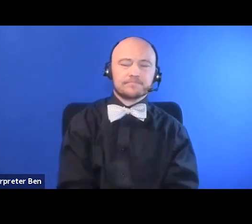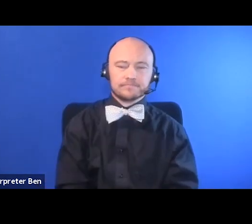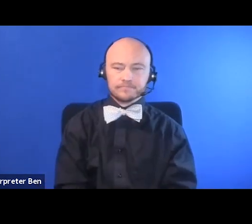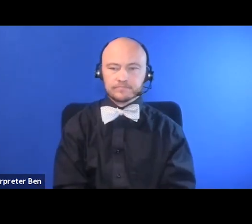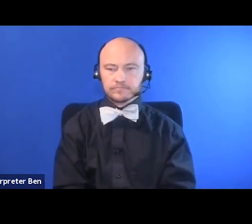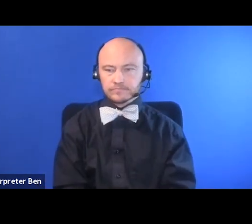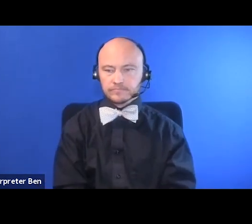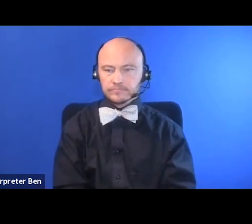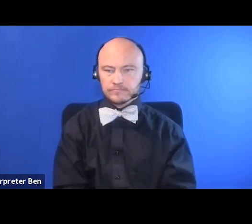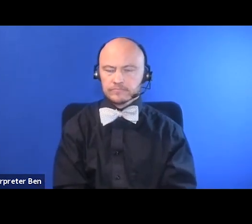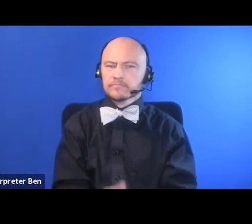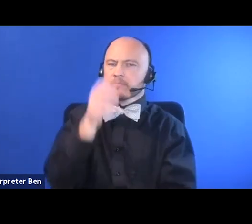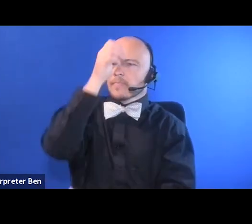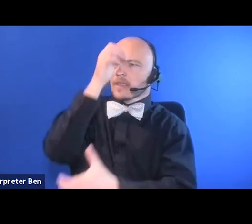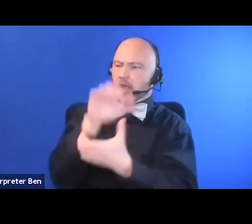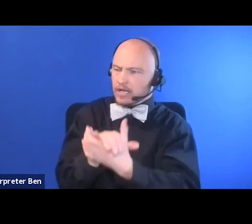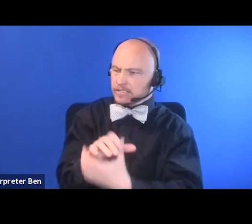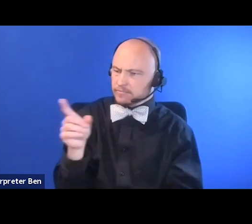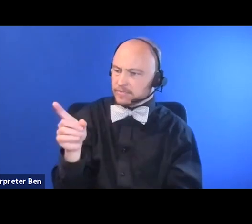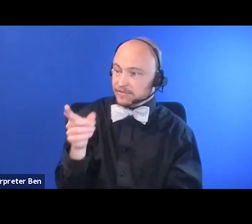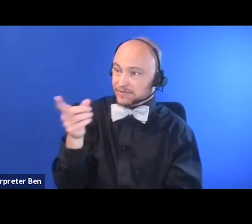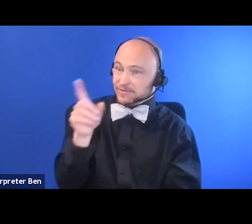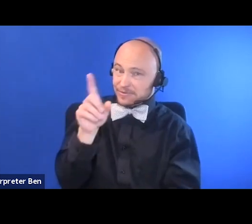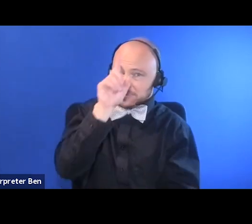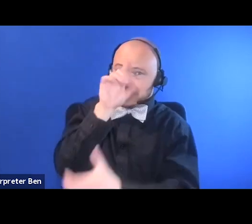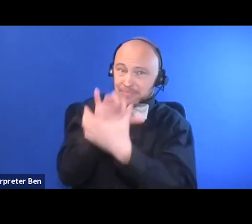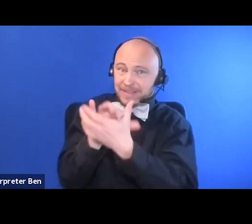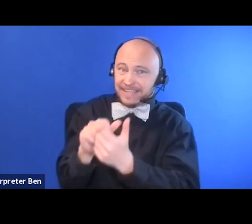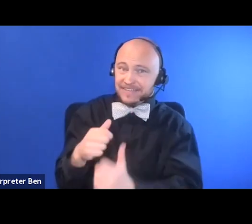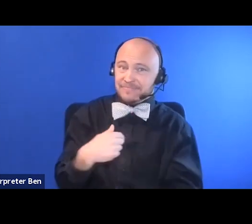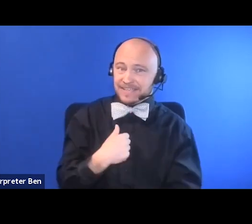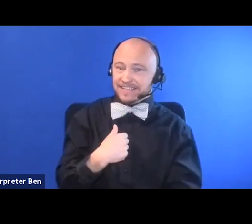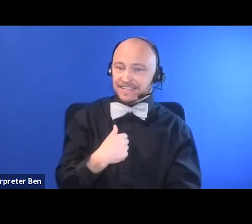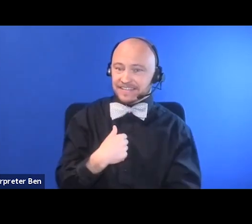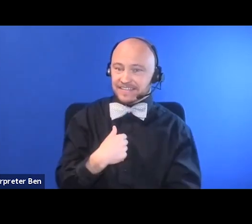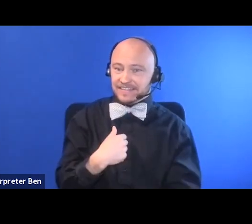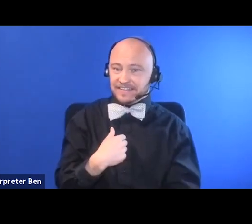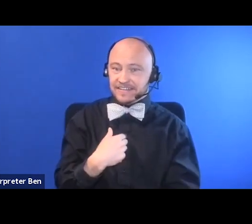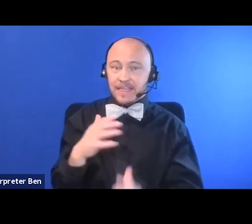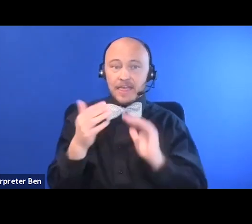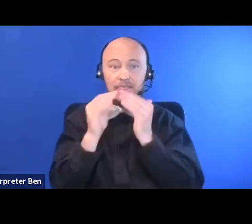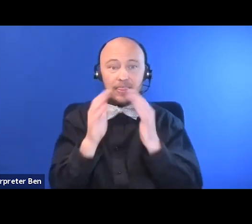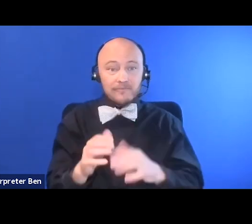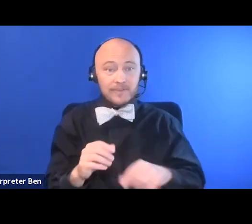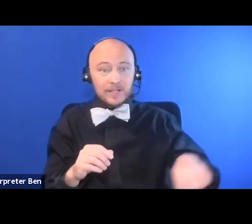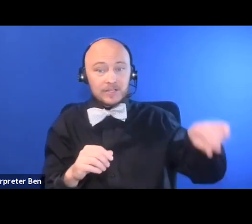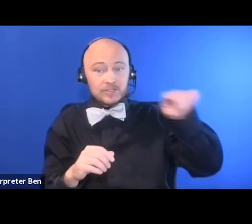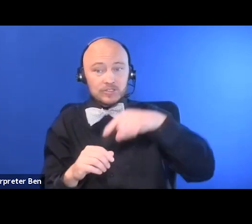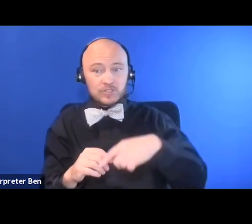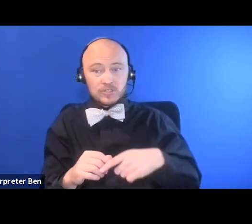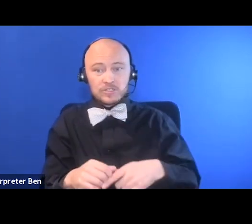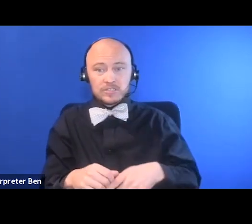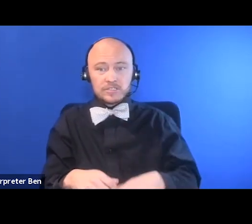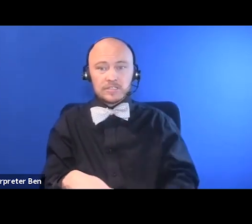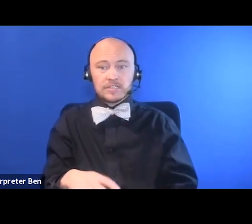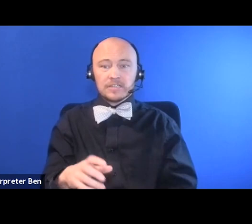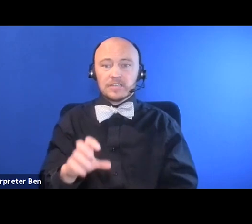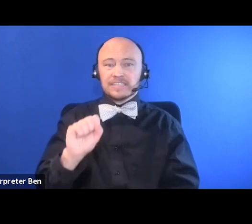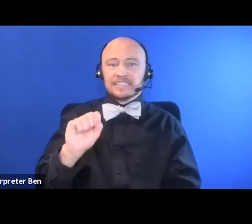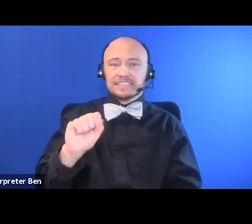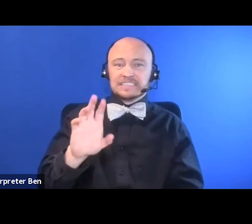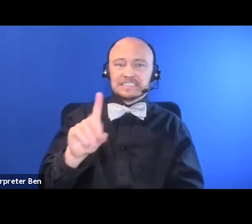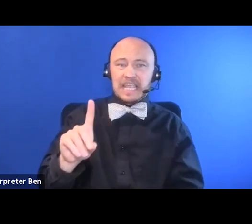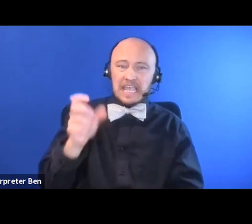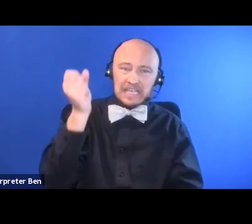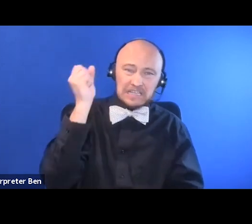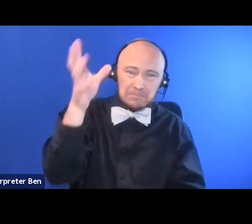Husband, you believed me. Even when the villagers of Hamamura threw fistfuls of sand at